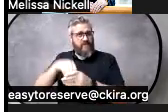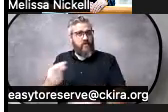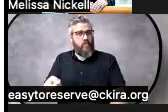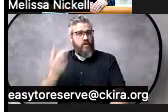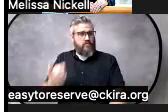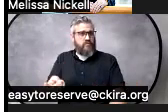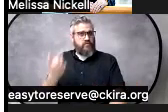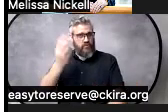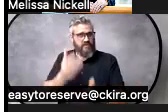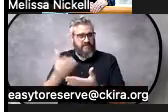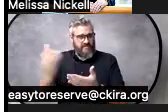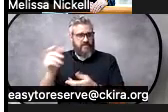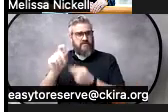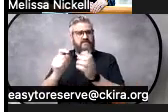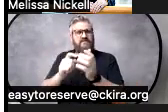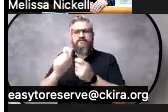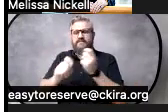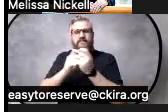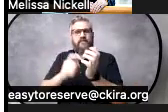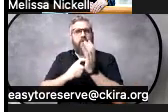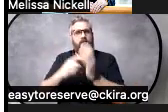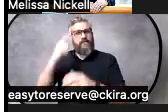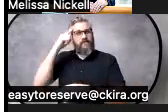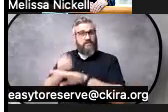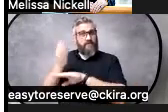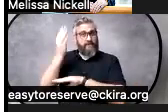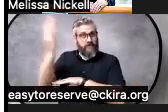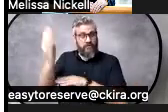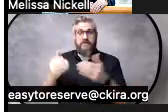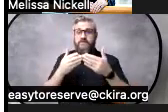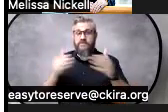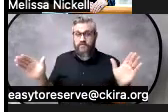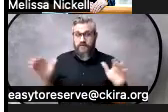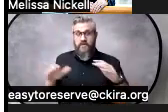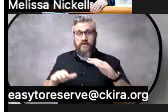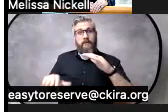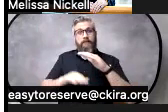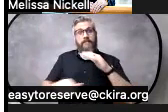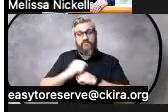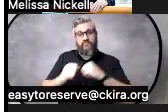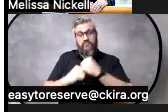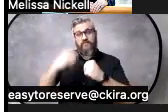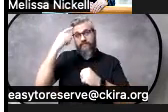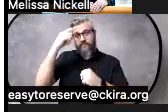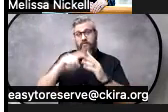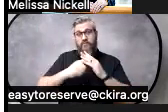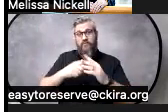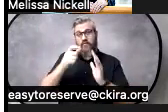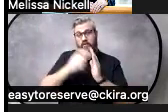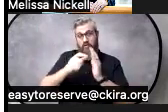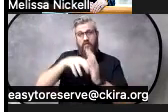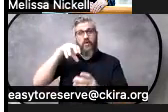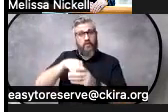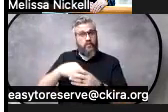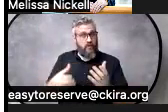specific requirement per the journal that it is submitted to. In general, the basic structure of an original article consists of an